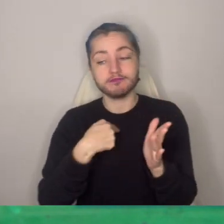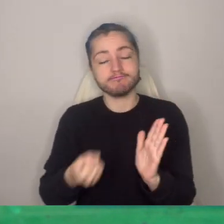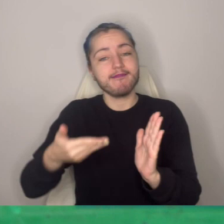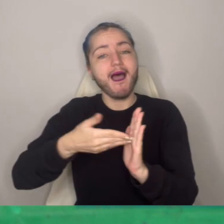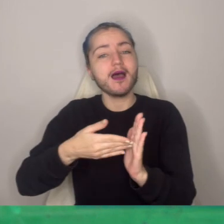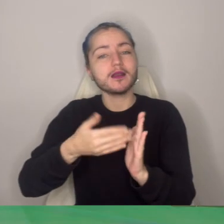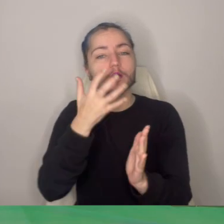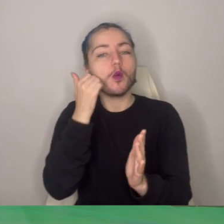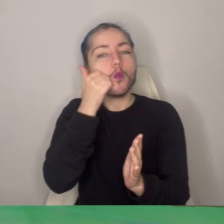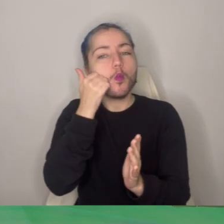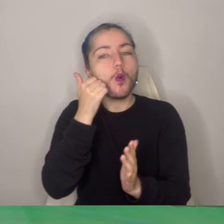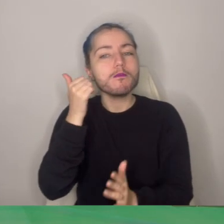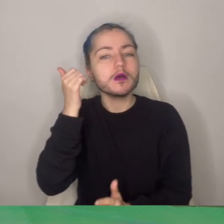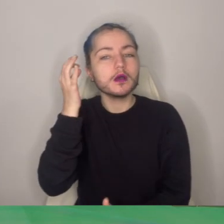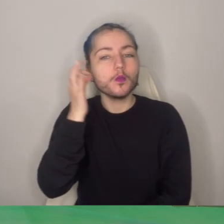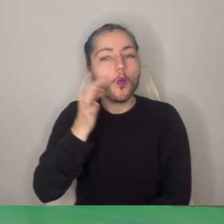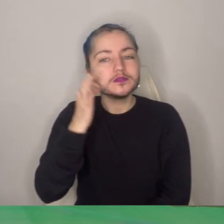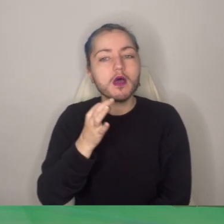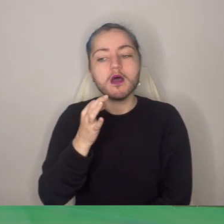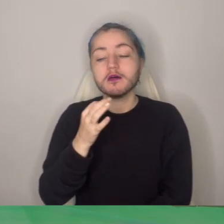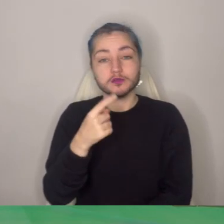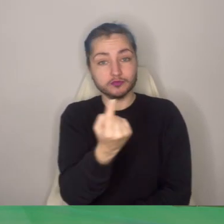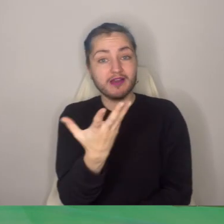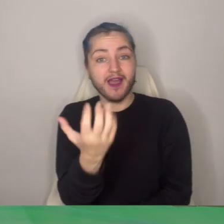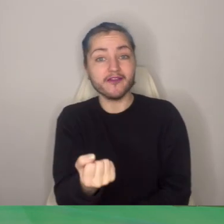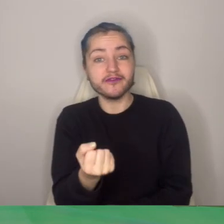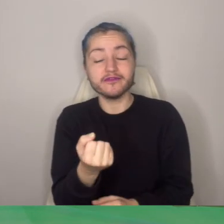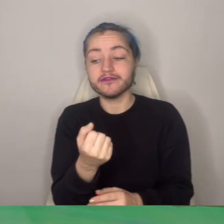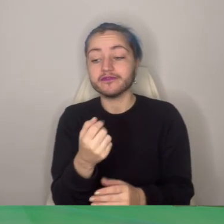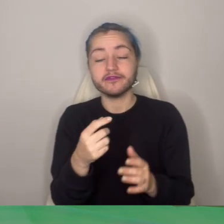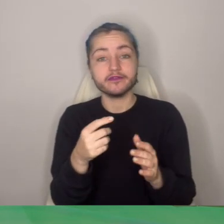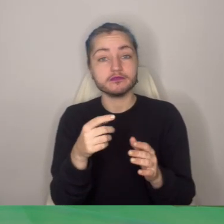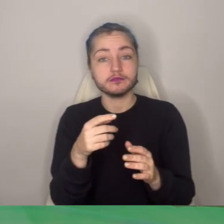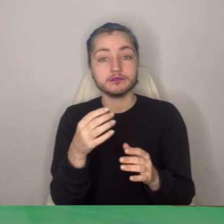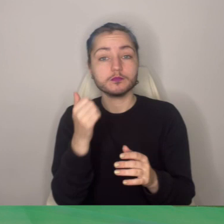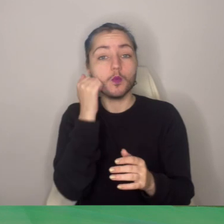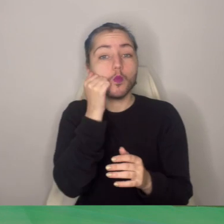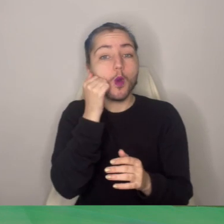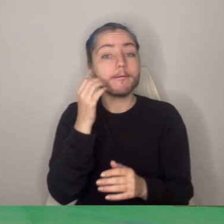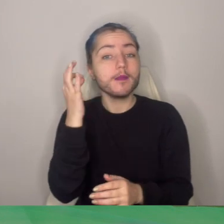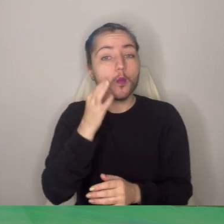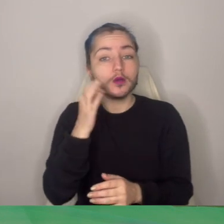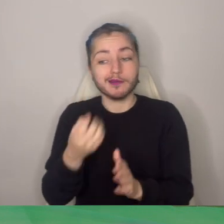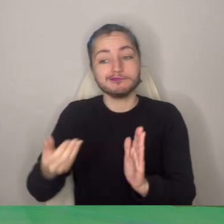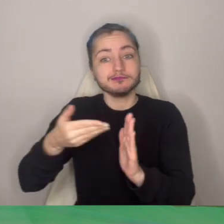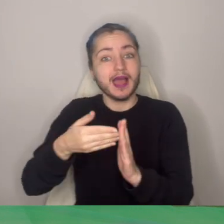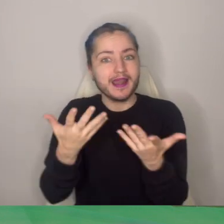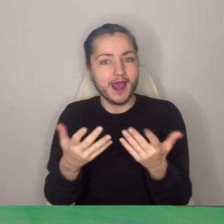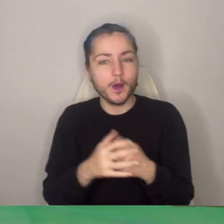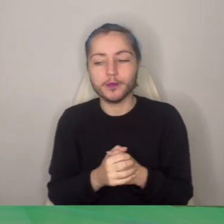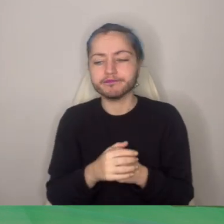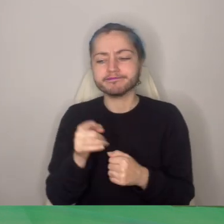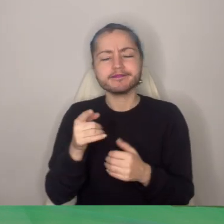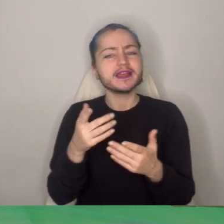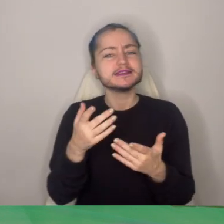with you, pour it over this now, get things started. Annatto is a spice which is in a lot of South American and Mexican food.